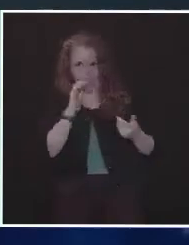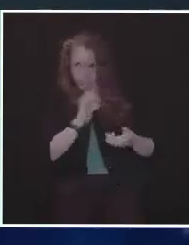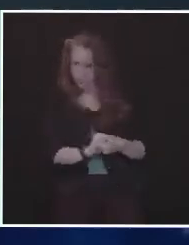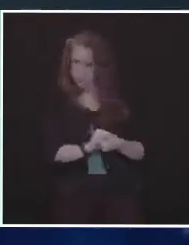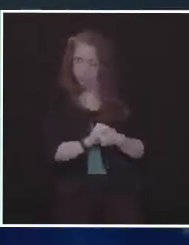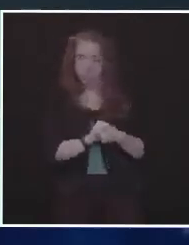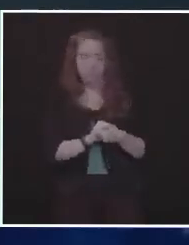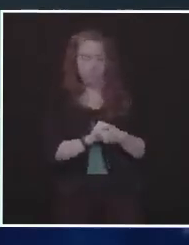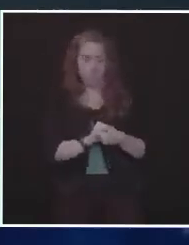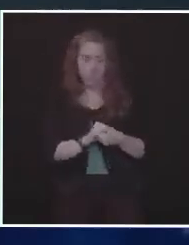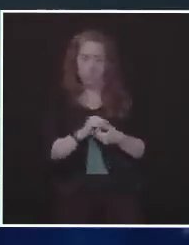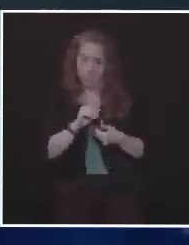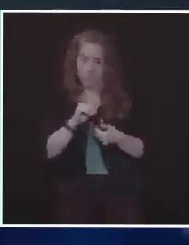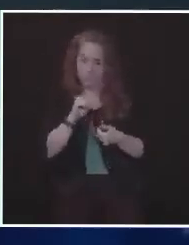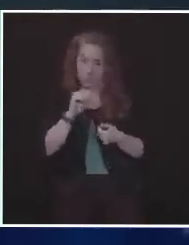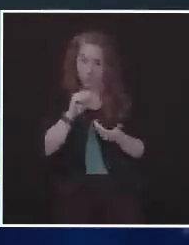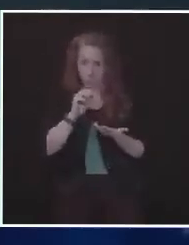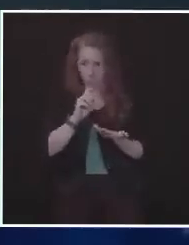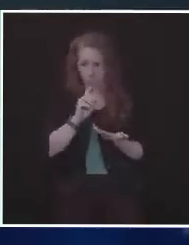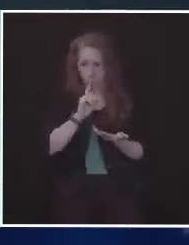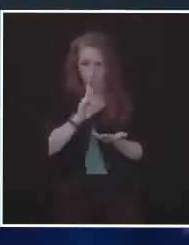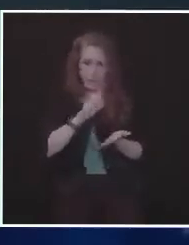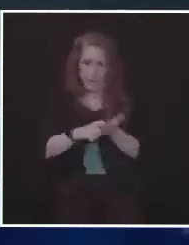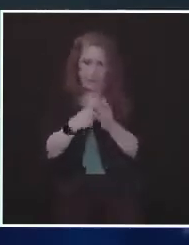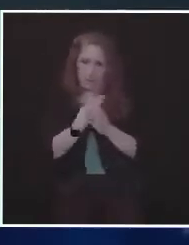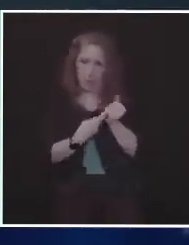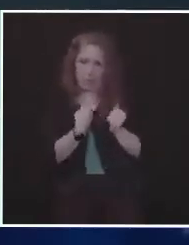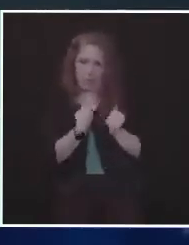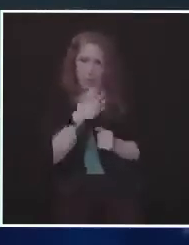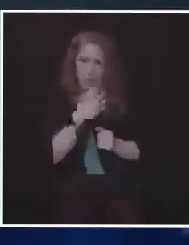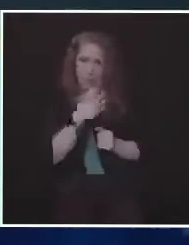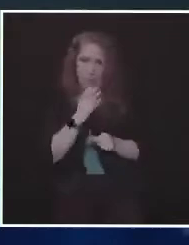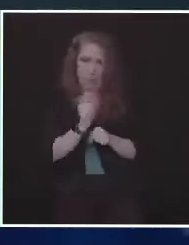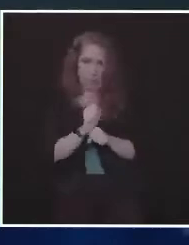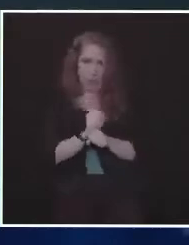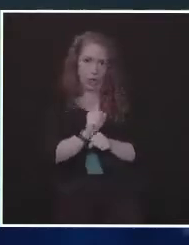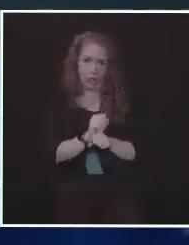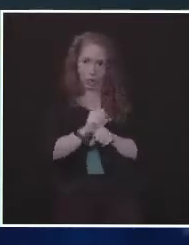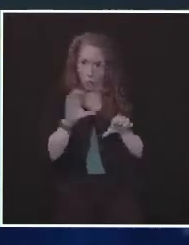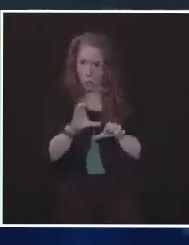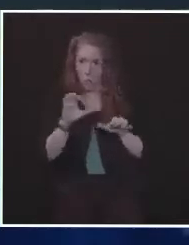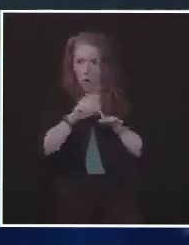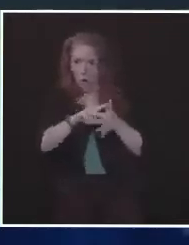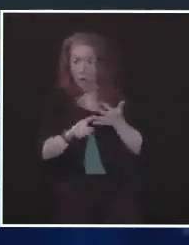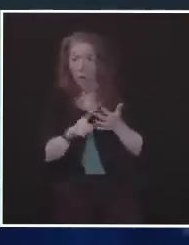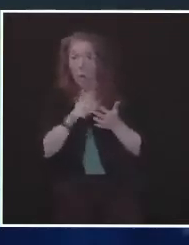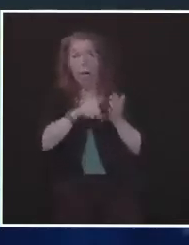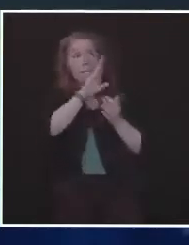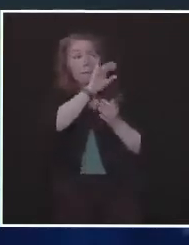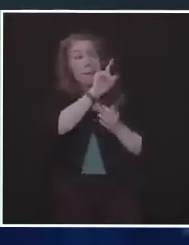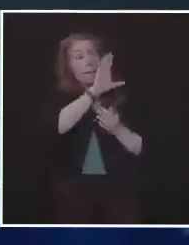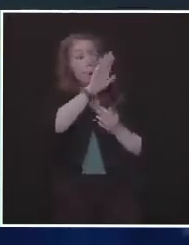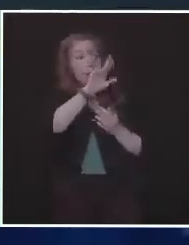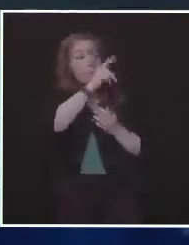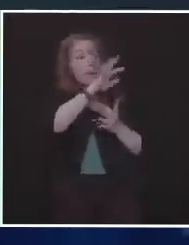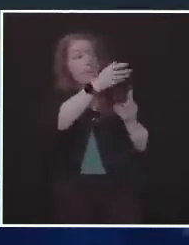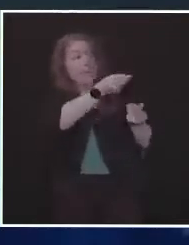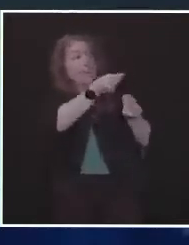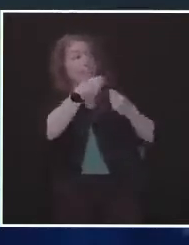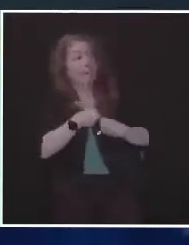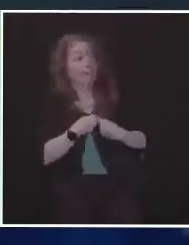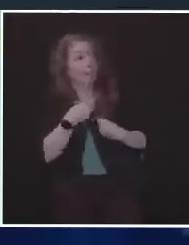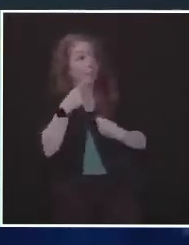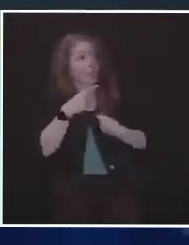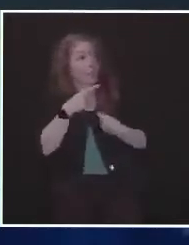to go do all the things that Bill and Bob and Pam are giving us to go do and to go make it happen.